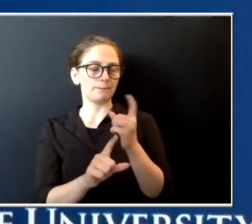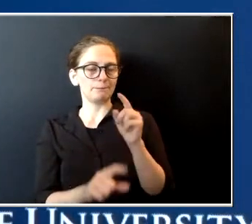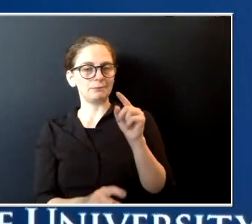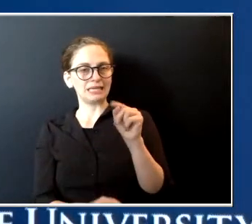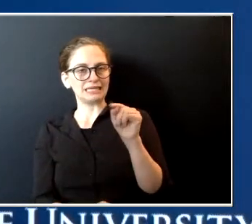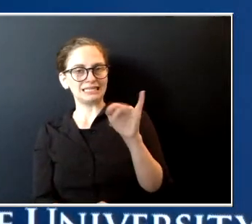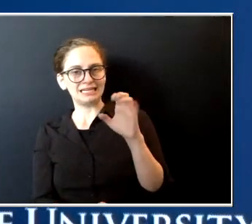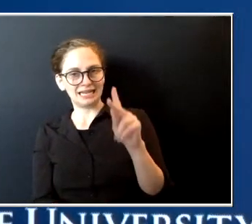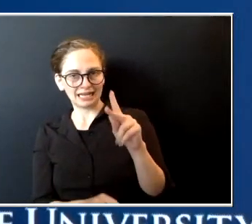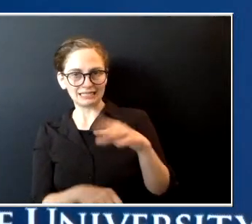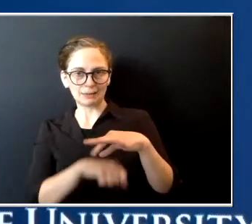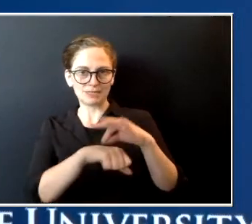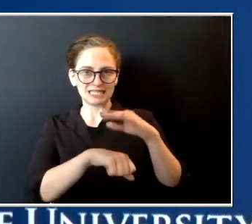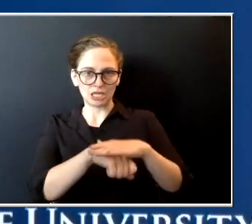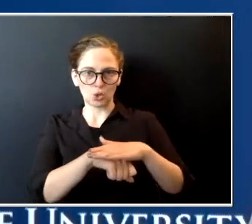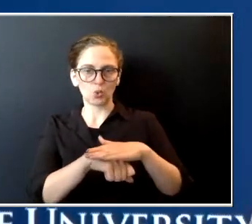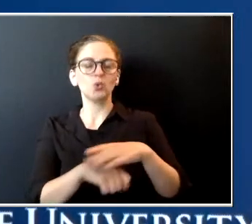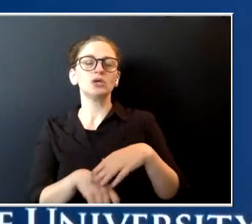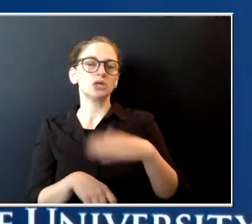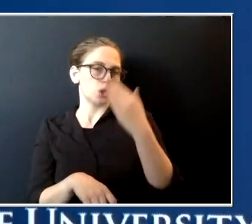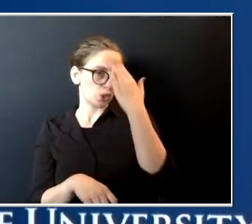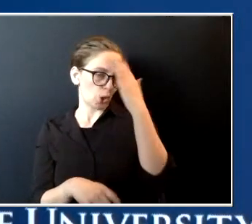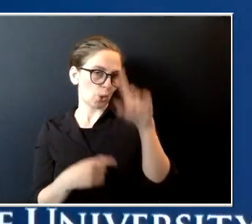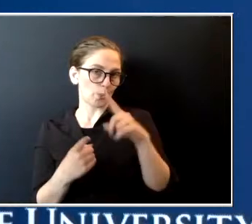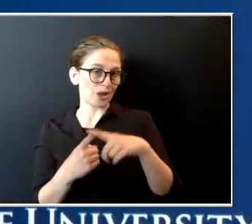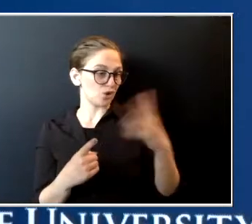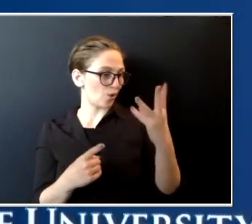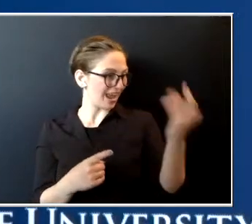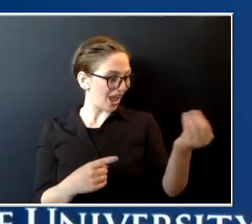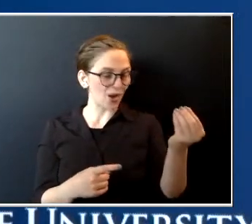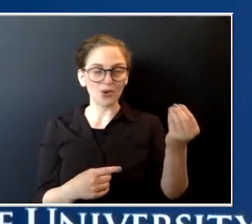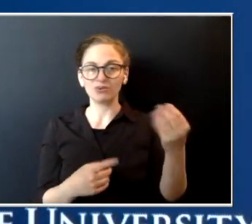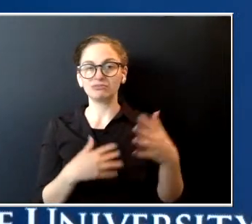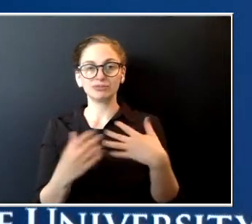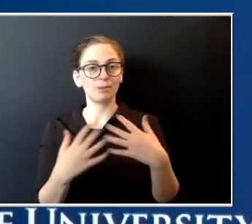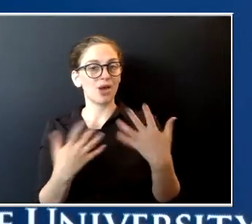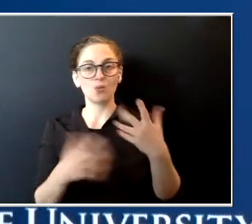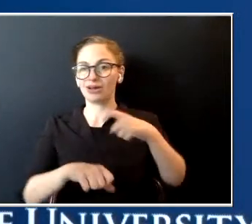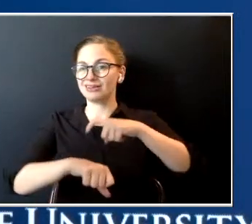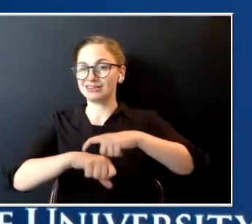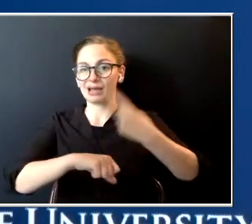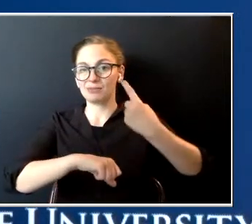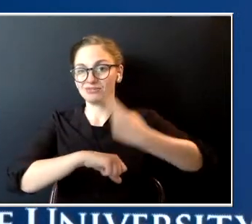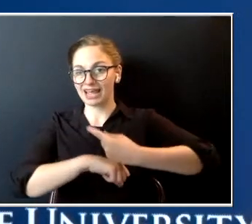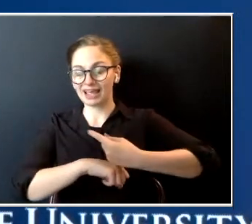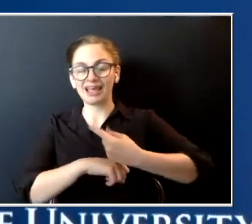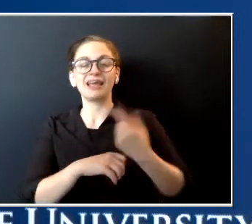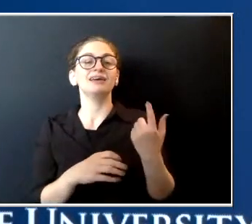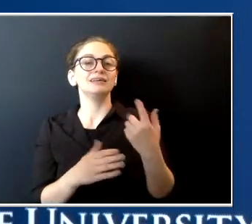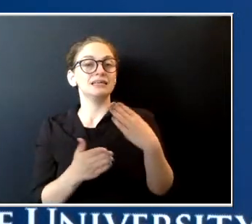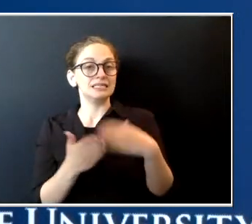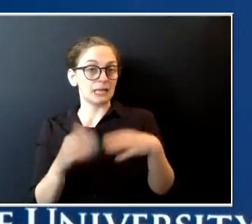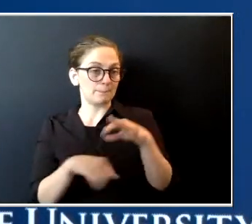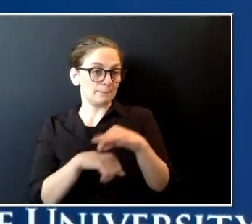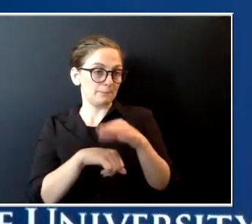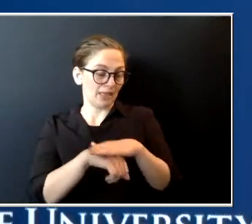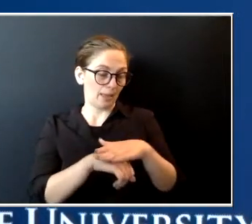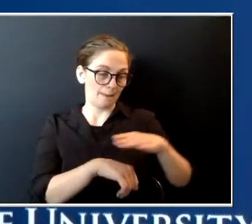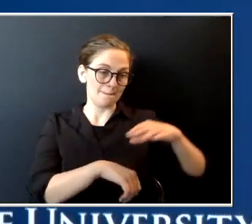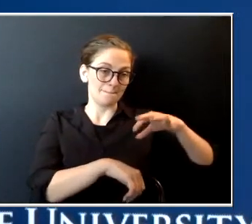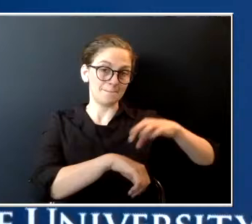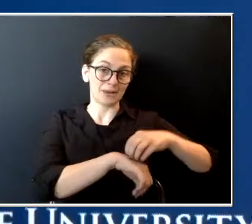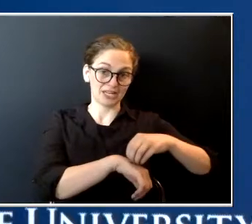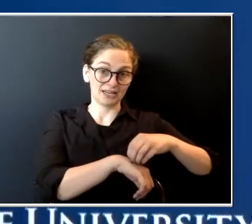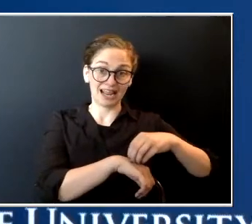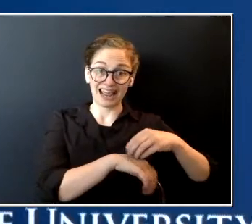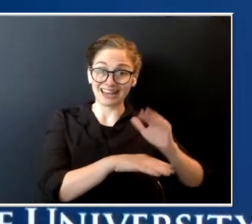going out. If you're in the brush, if it's nighttime or daytime, there are mosquitoes that bite both in the daytime but also in the nighttime as well.